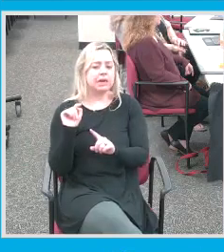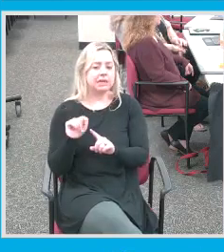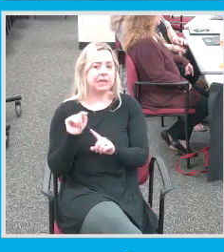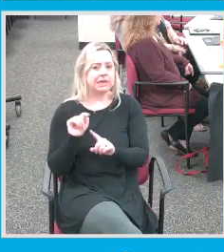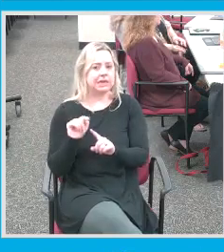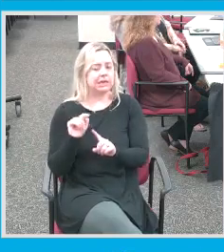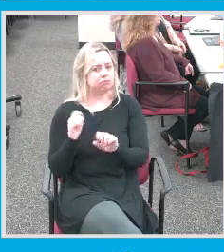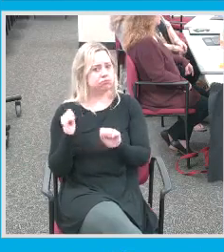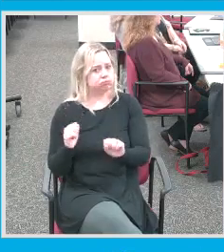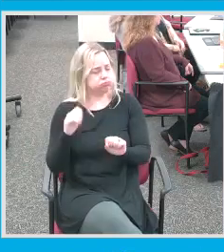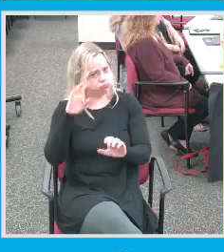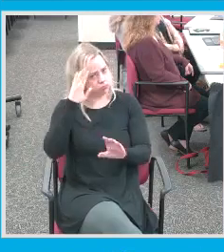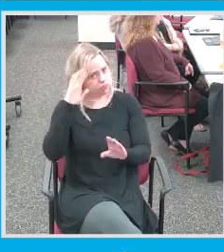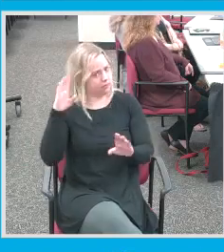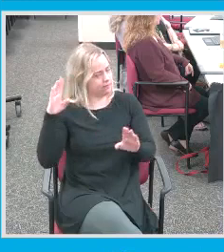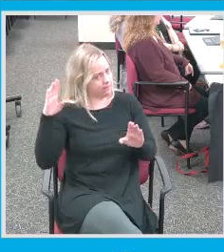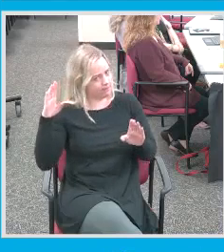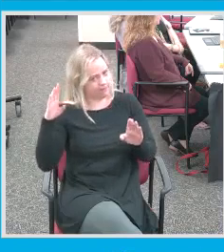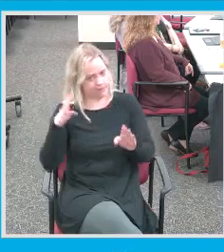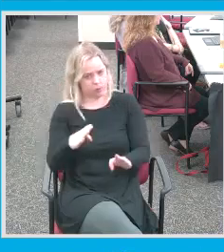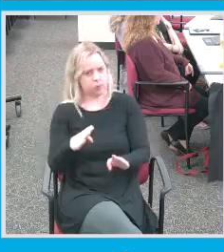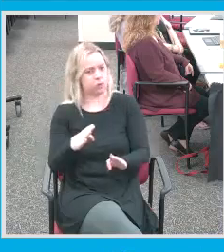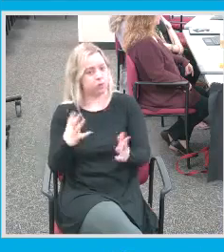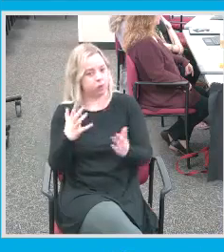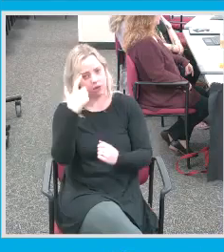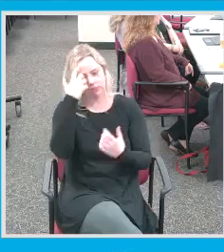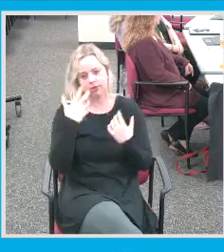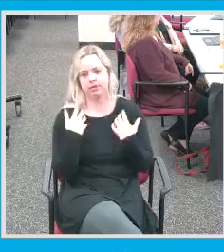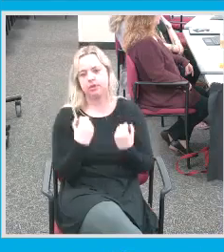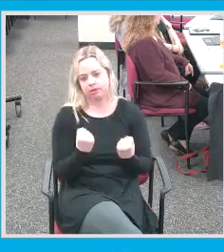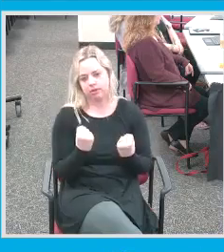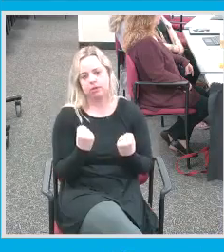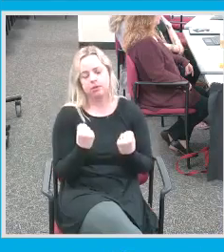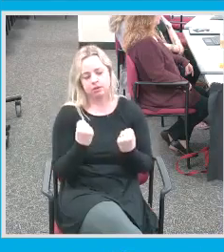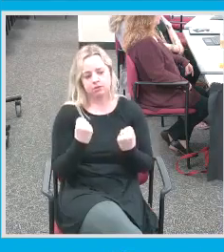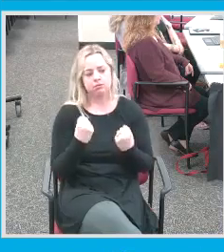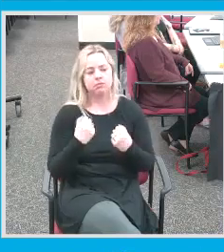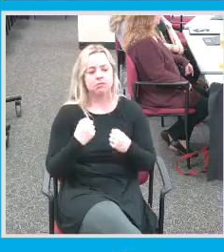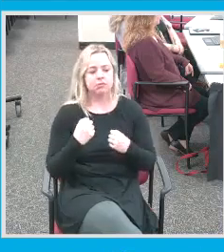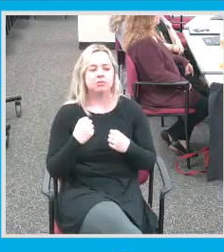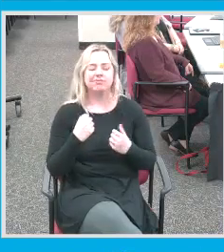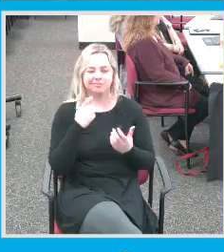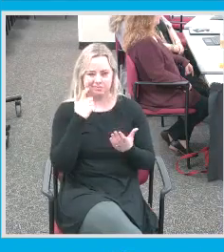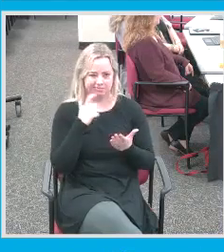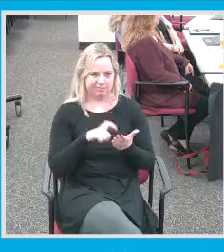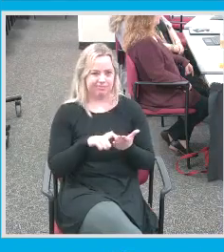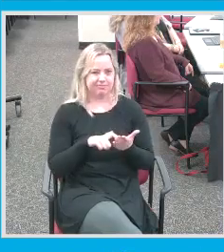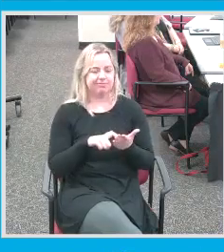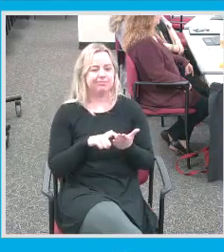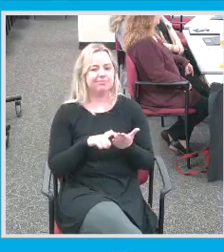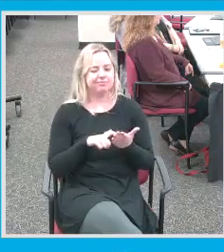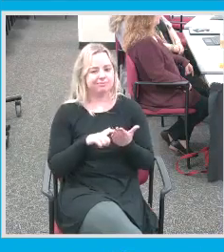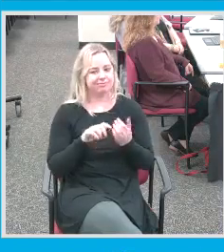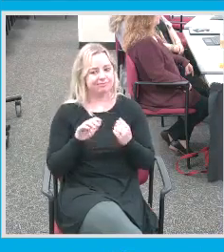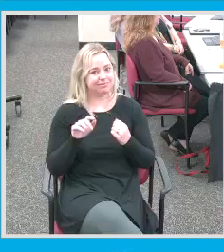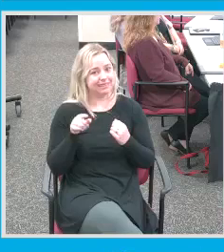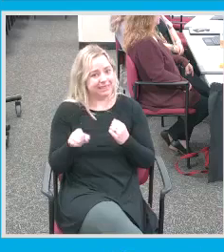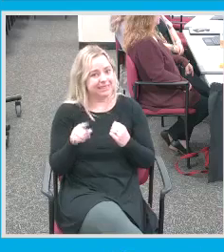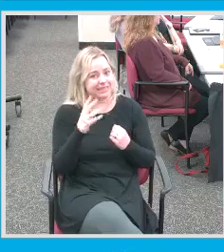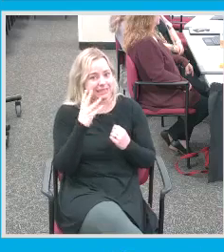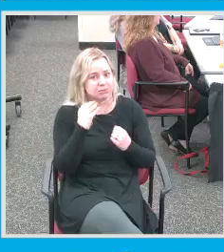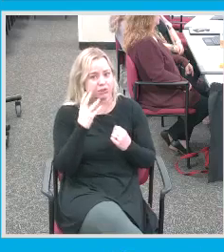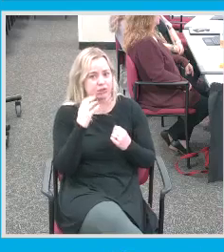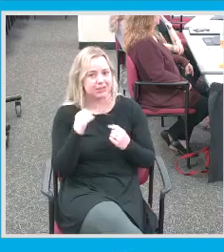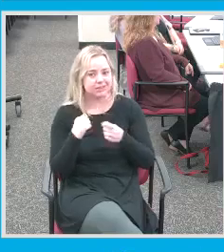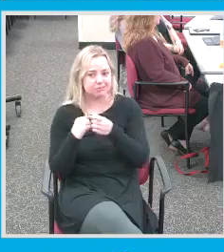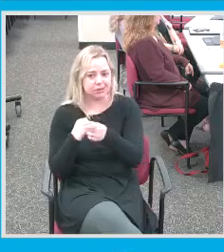focus. This is his focus, his mental health. And there's been a couple suicides that he's been close to, and that's driven